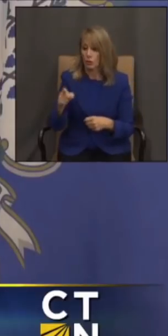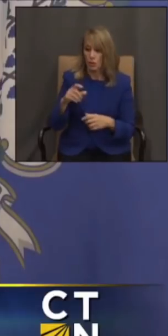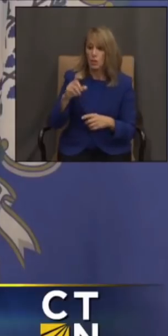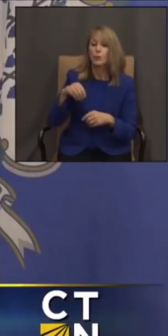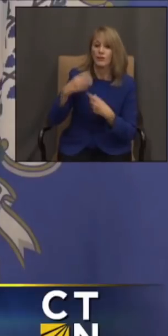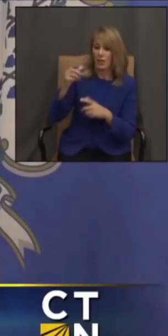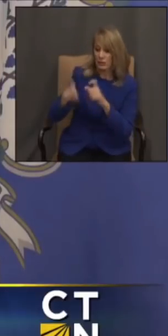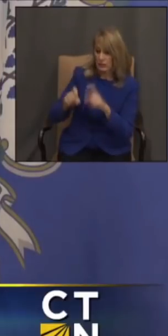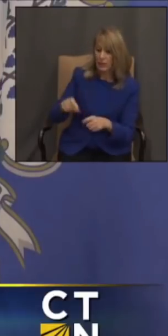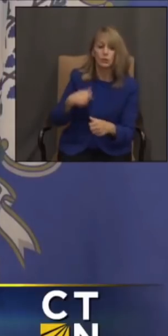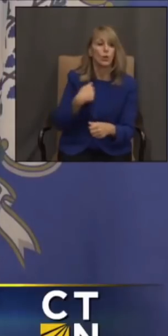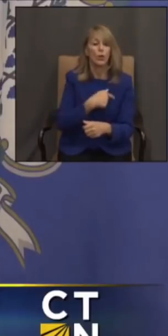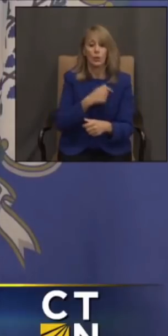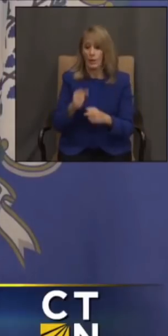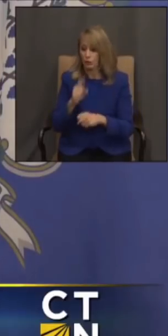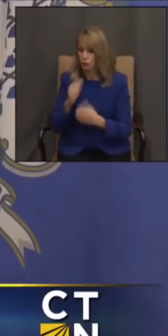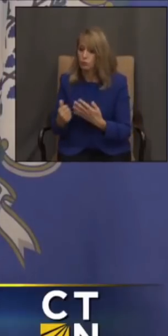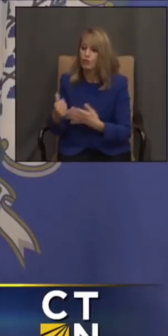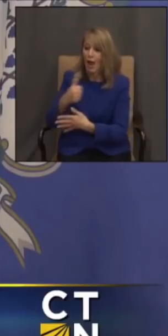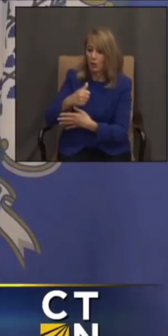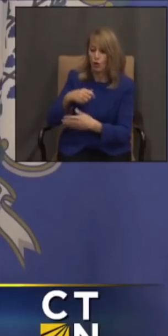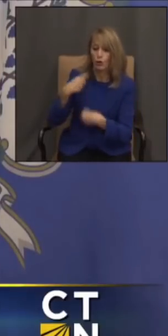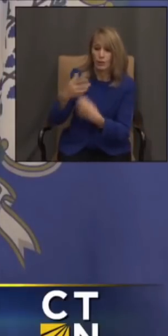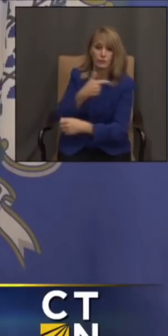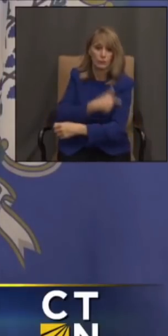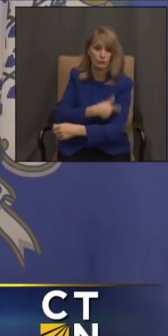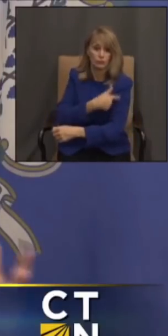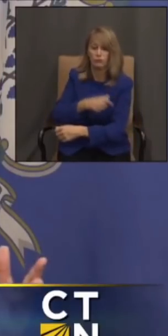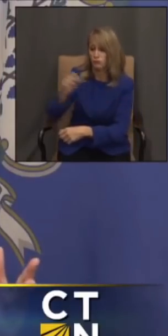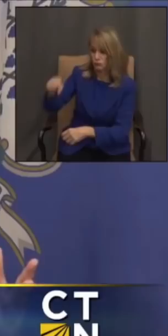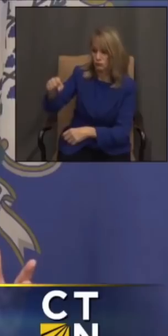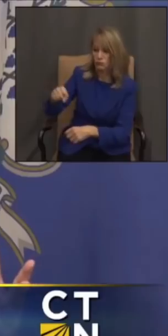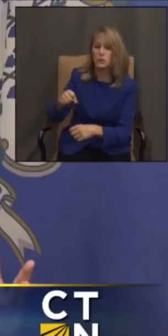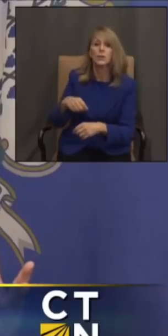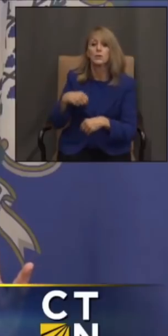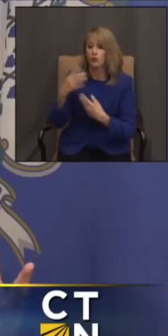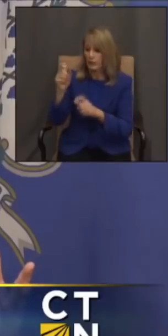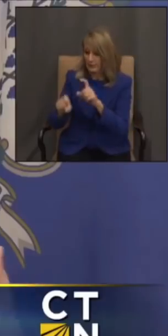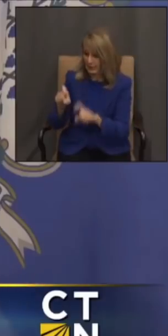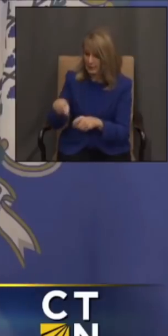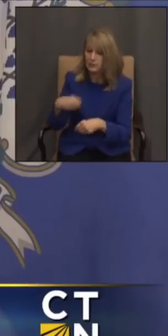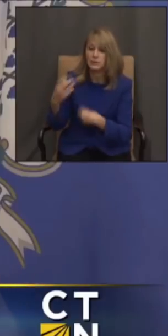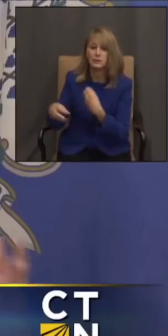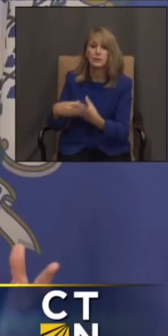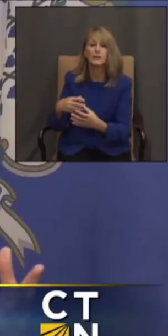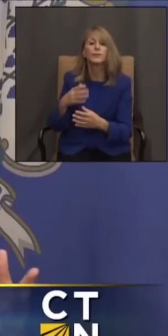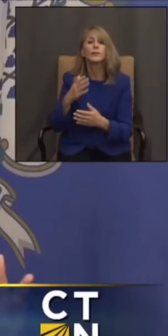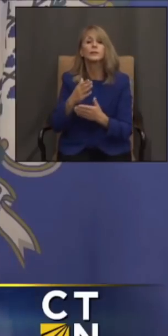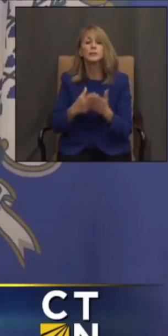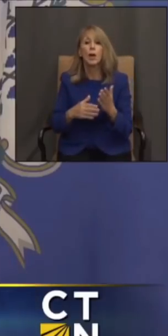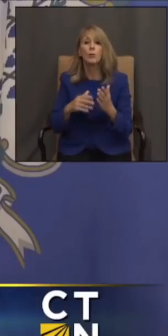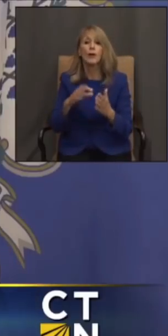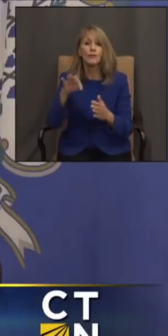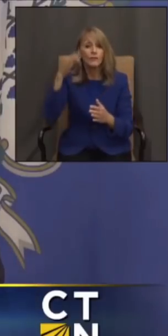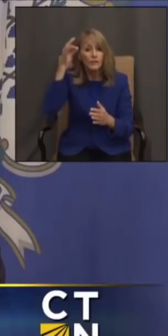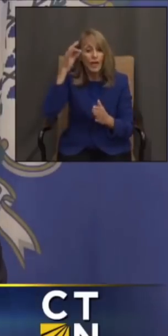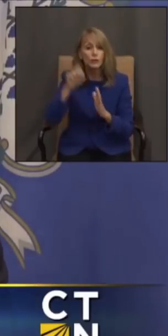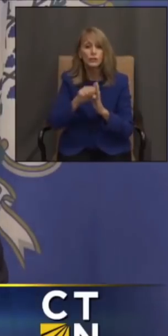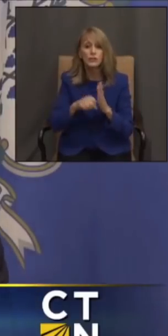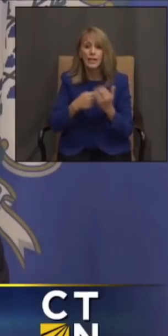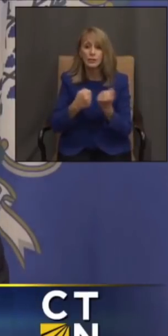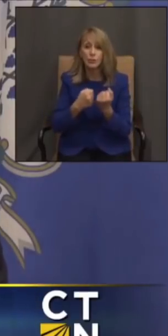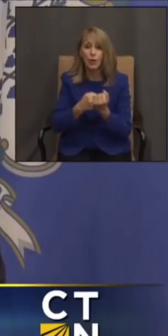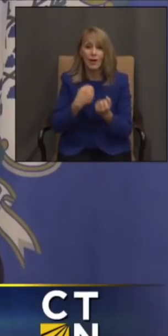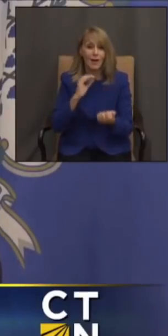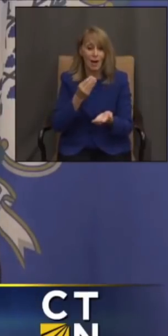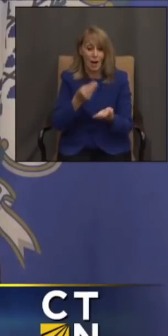everybody getting vaccinated there. We made sure that in terms of some of the federal and state support we gave to the nursing homes, a lot of that